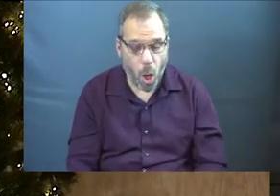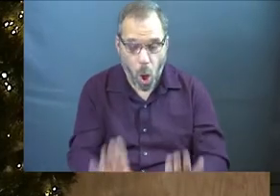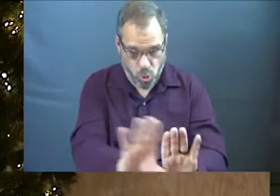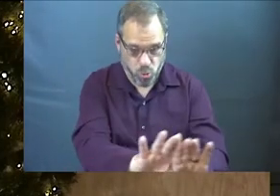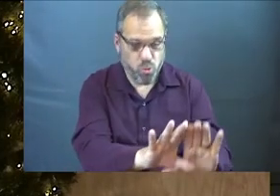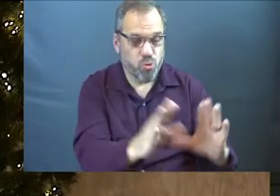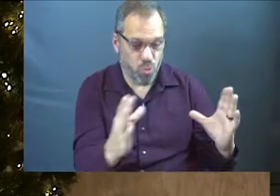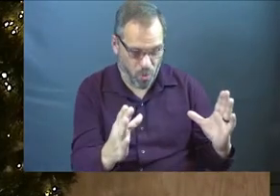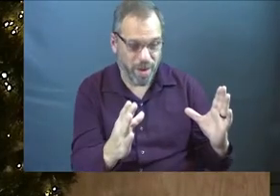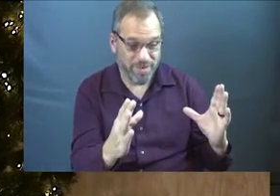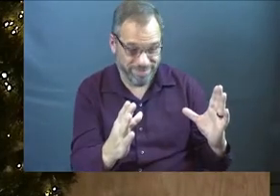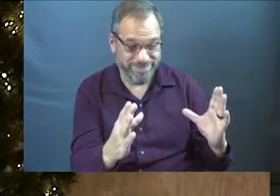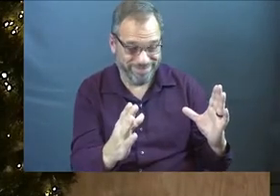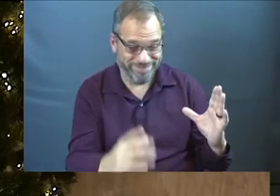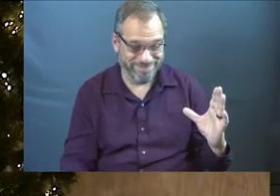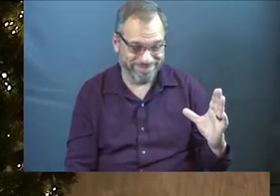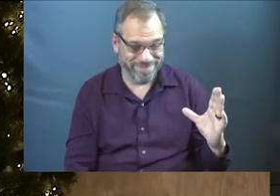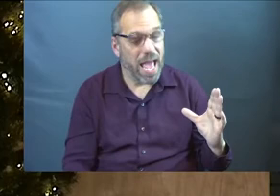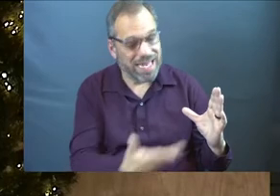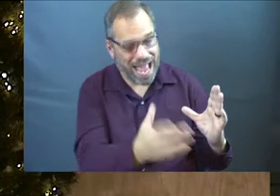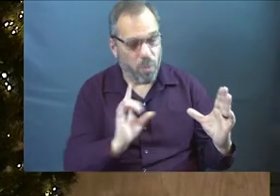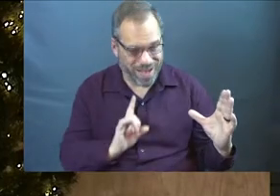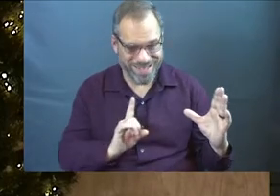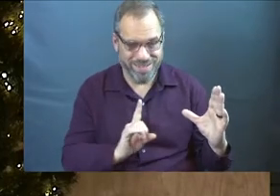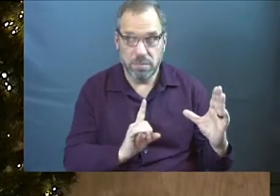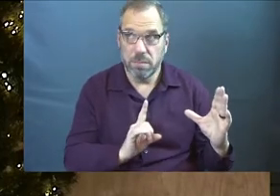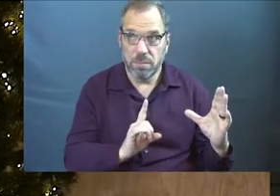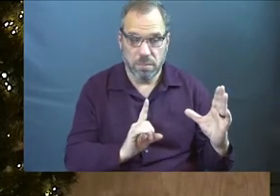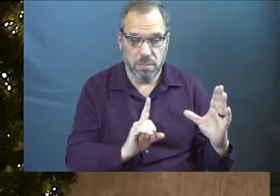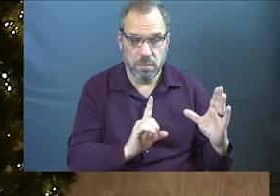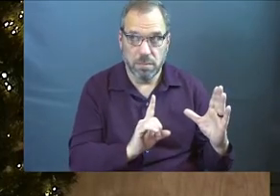an open door for you to walk through. Walk.